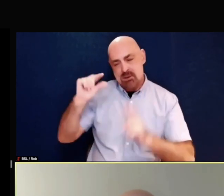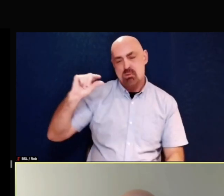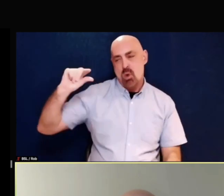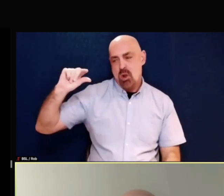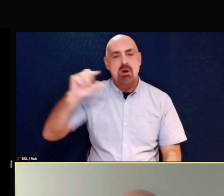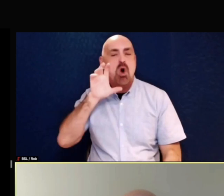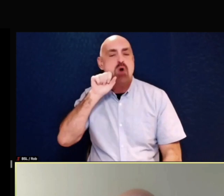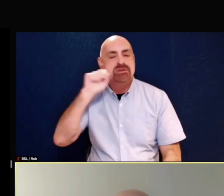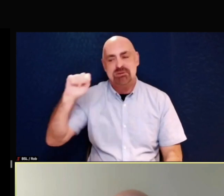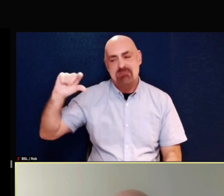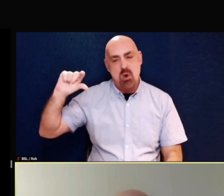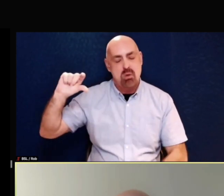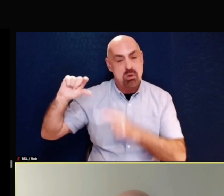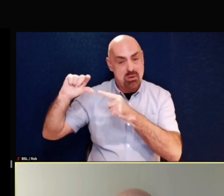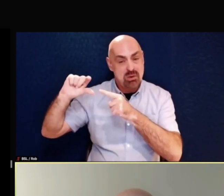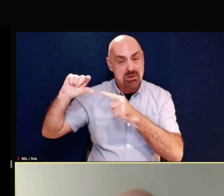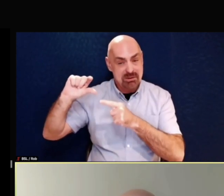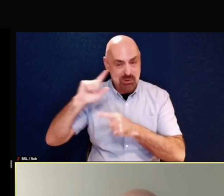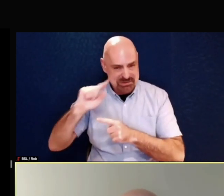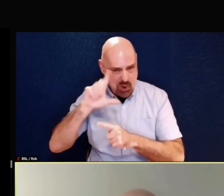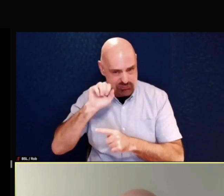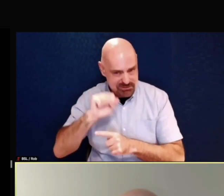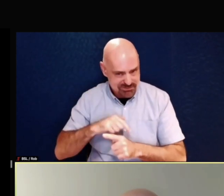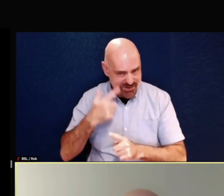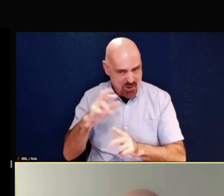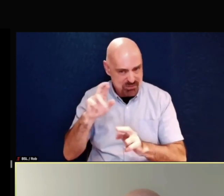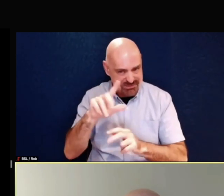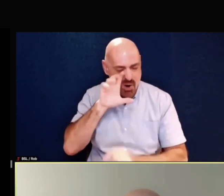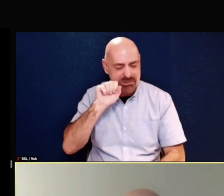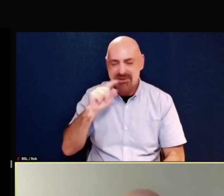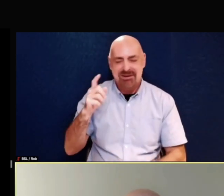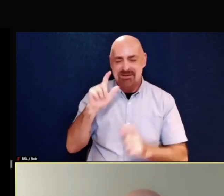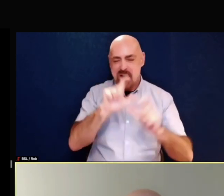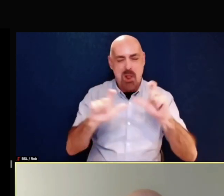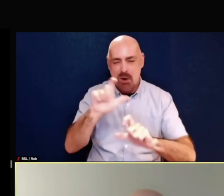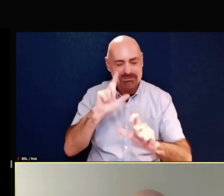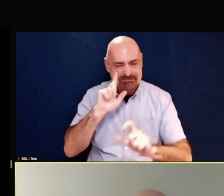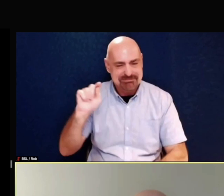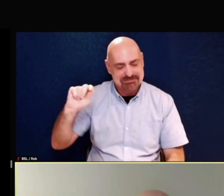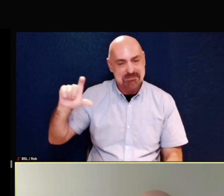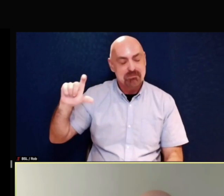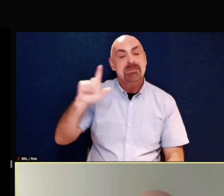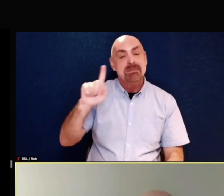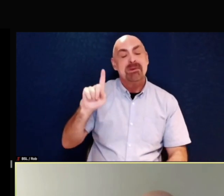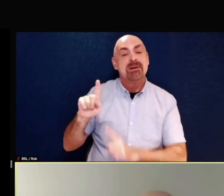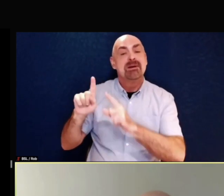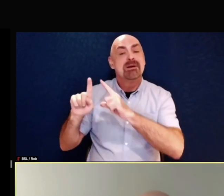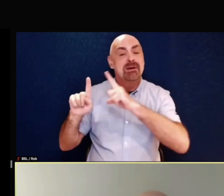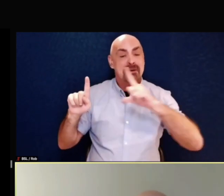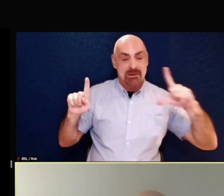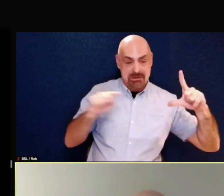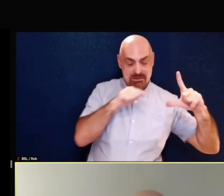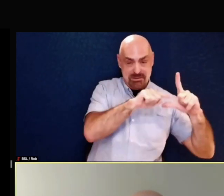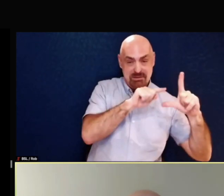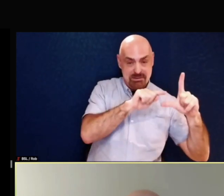orange arrow, which I hope you see as orange. I see it as orange, but I'm not very good at colours sometimes. Whereas if we can intervene earlier